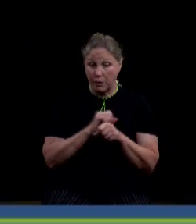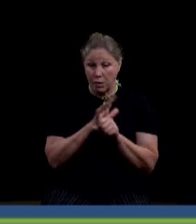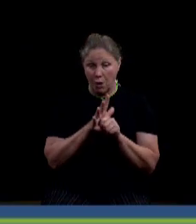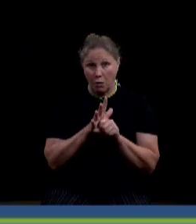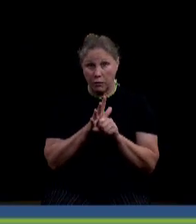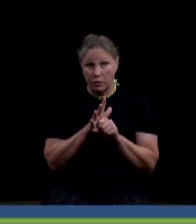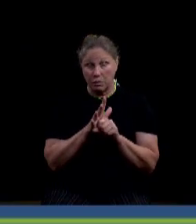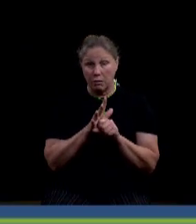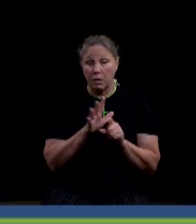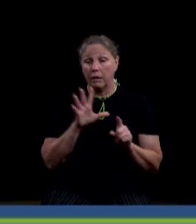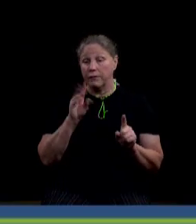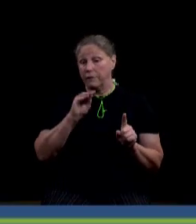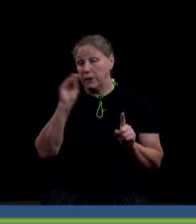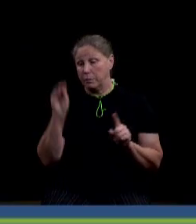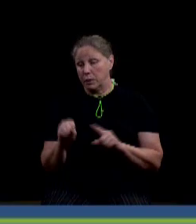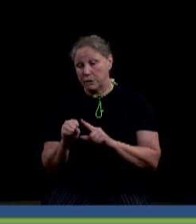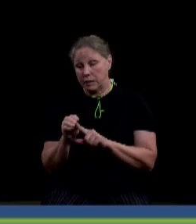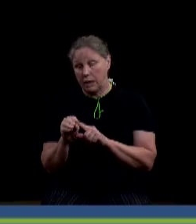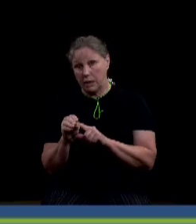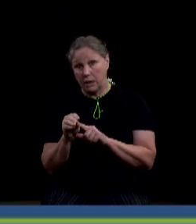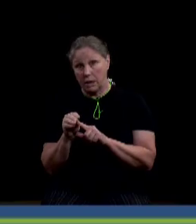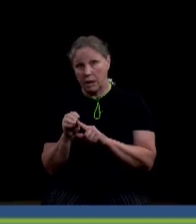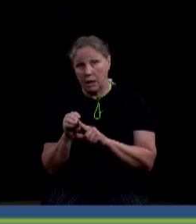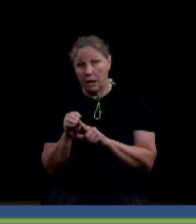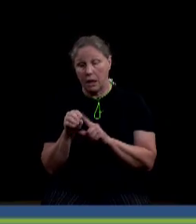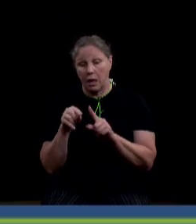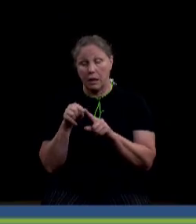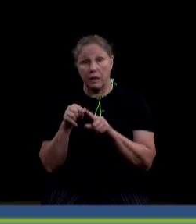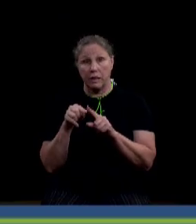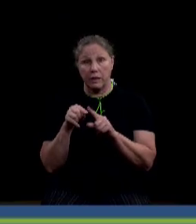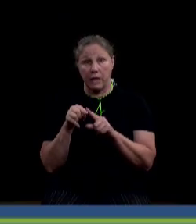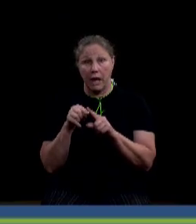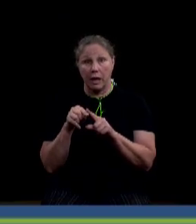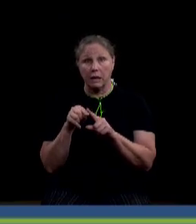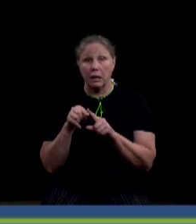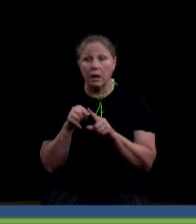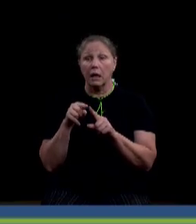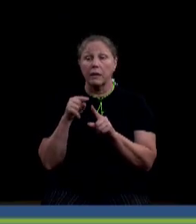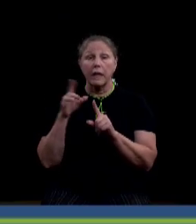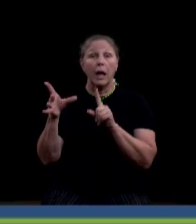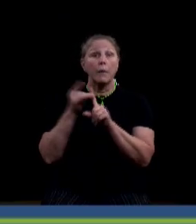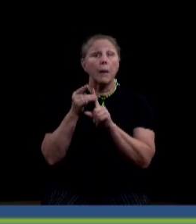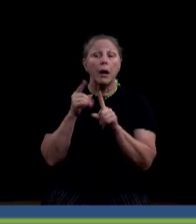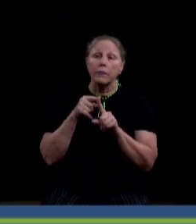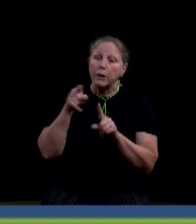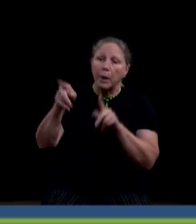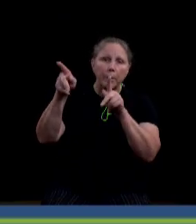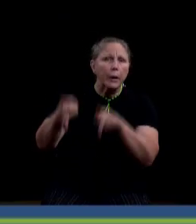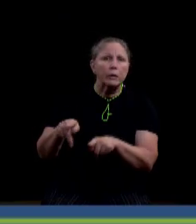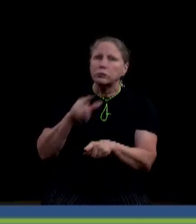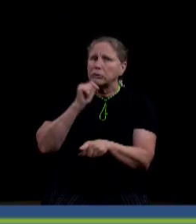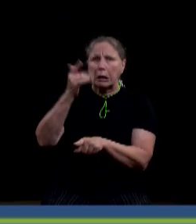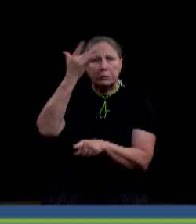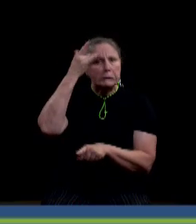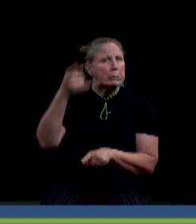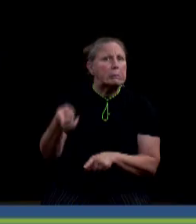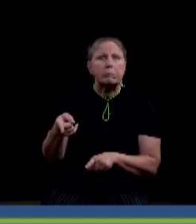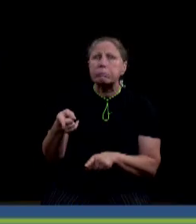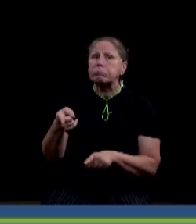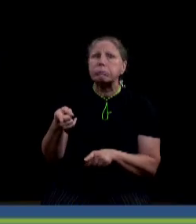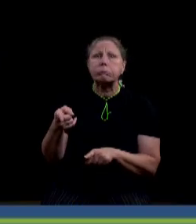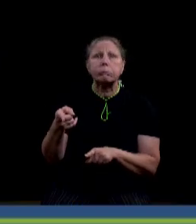someone who is not symptomatic at the time of their exposure, whether they're pre-symptomatic or asymptomatic.